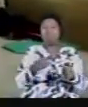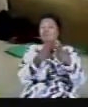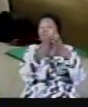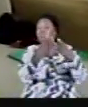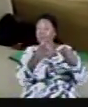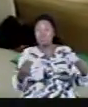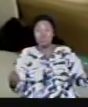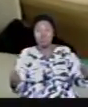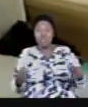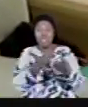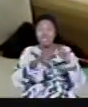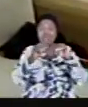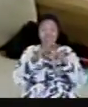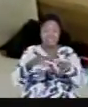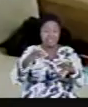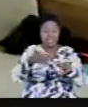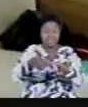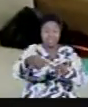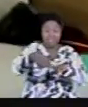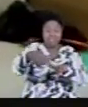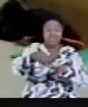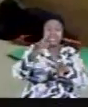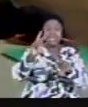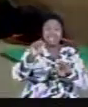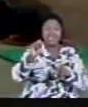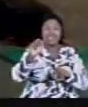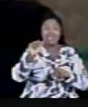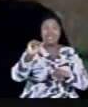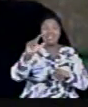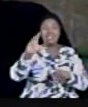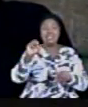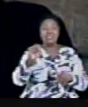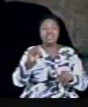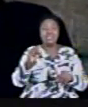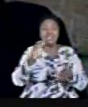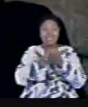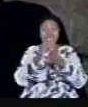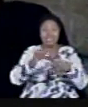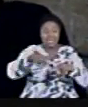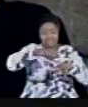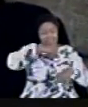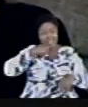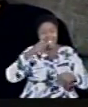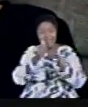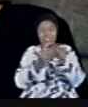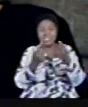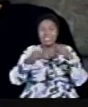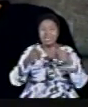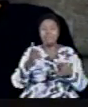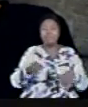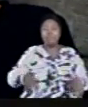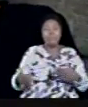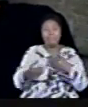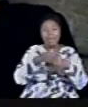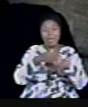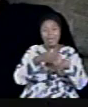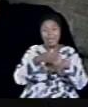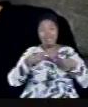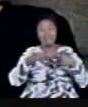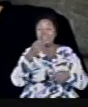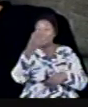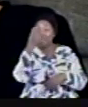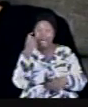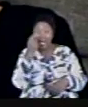my nails that have dropped, everything came back alive. My eyes, I can see. Since